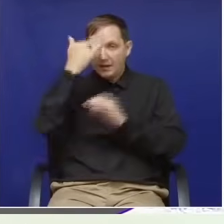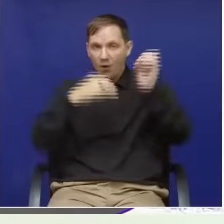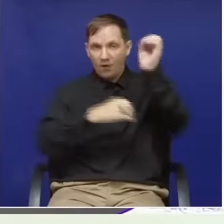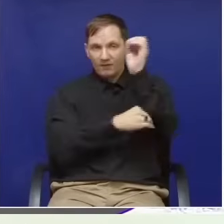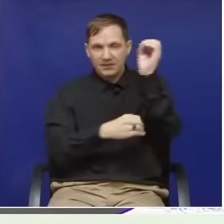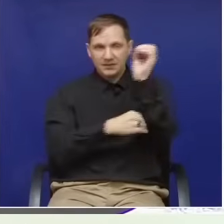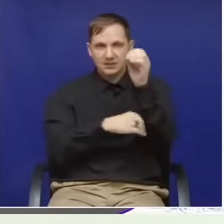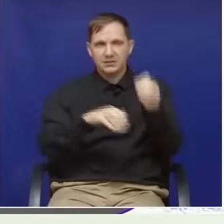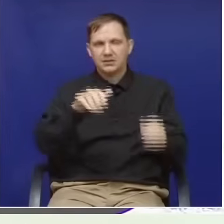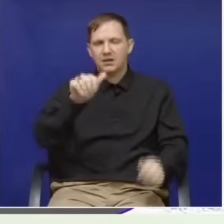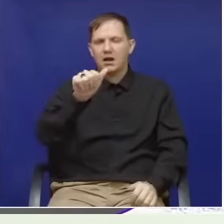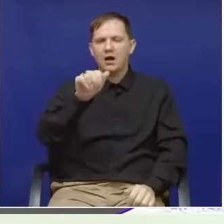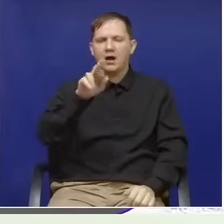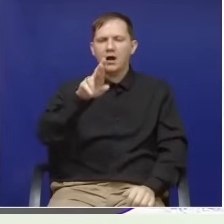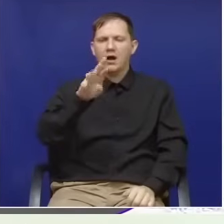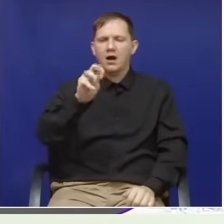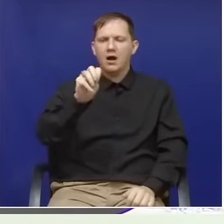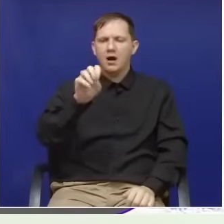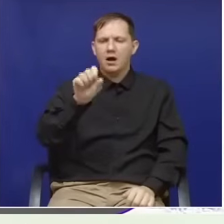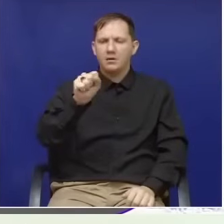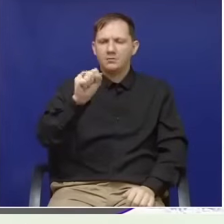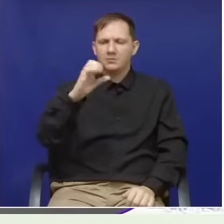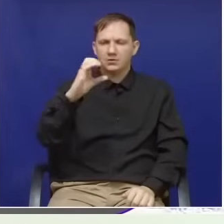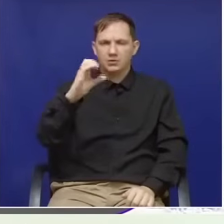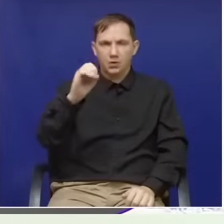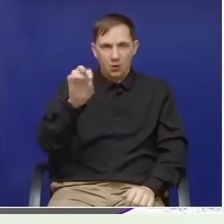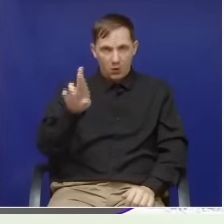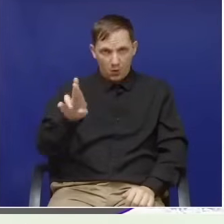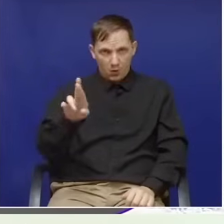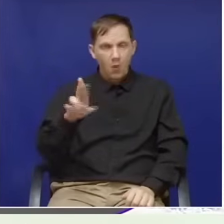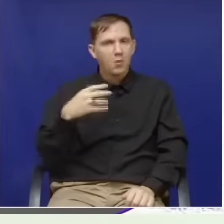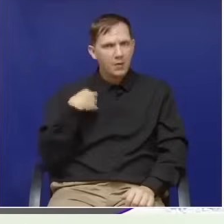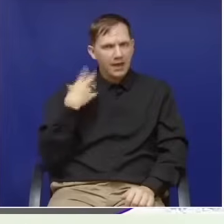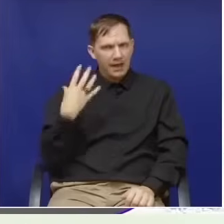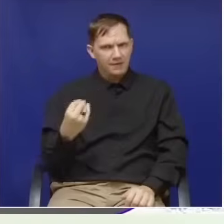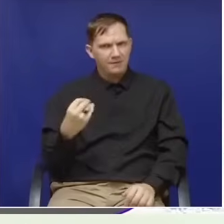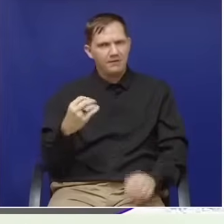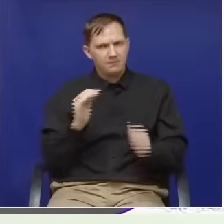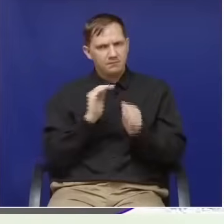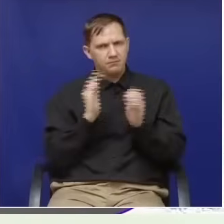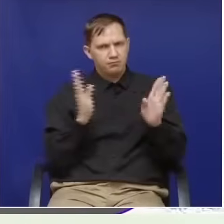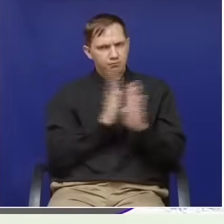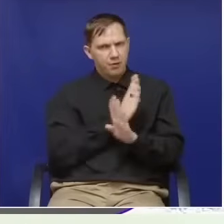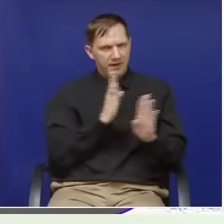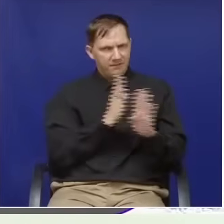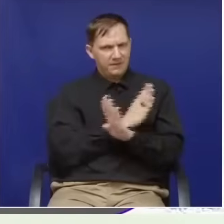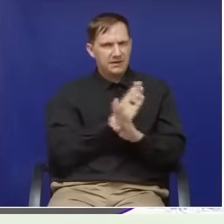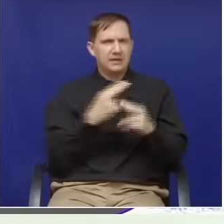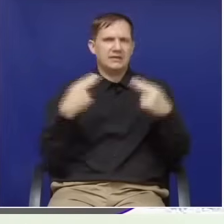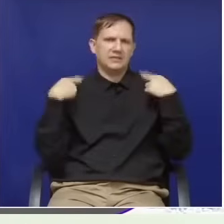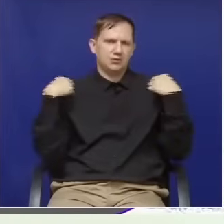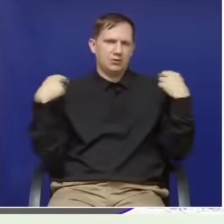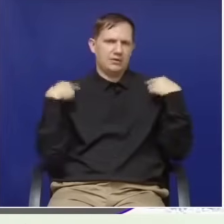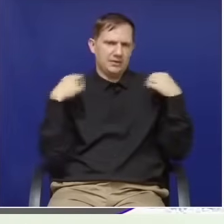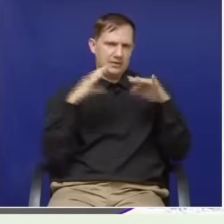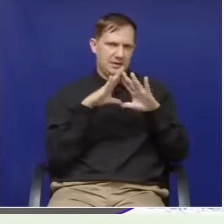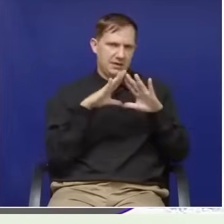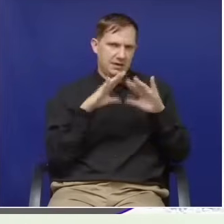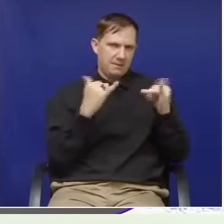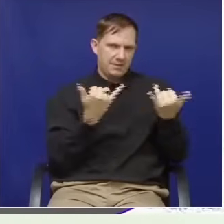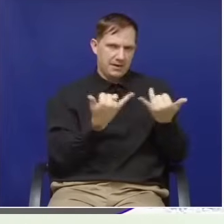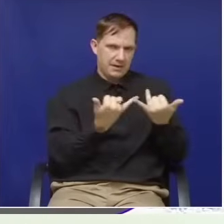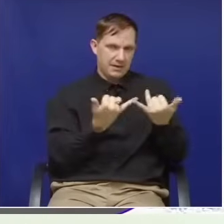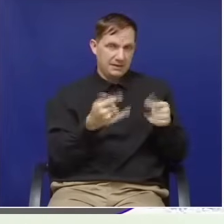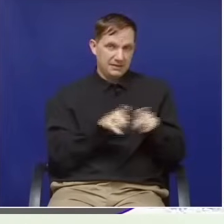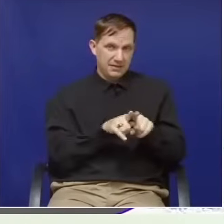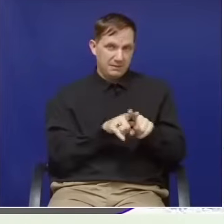building, we were guarded there by private security. That was an issue which I raised at the beginning when I